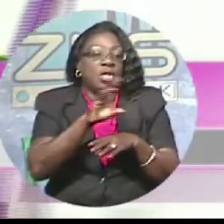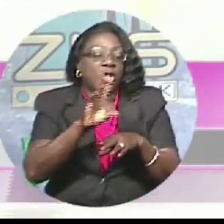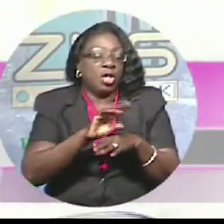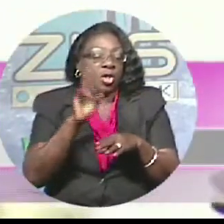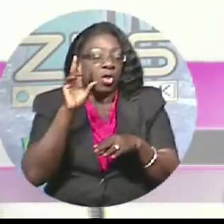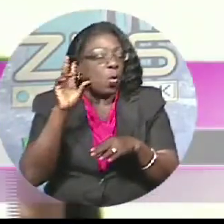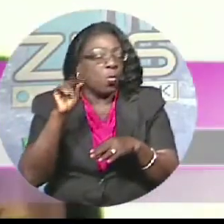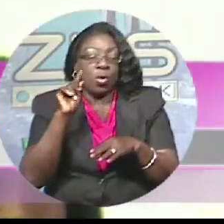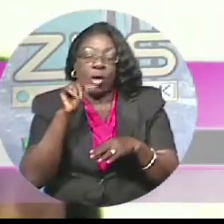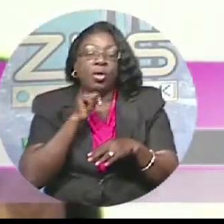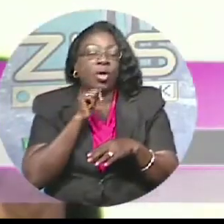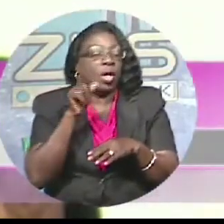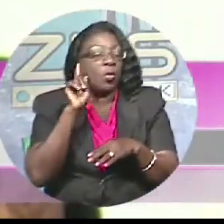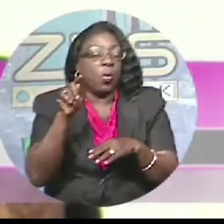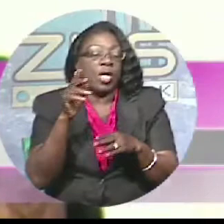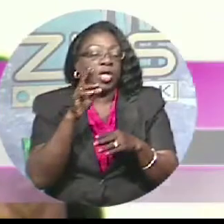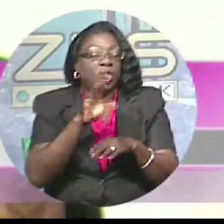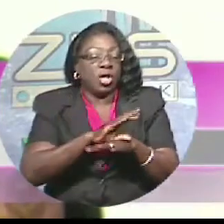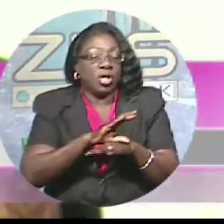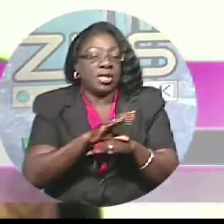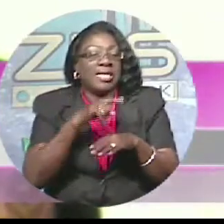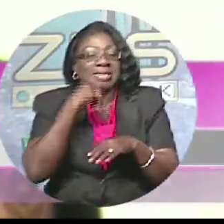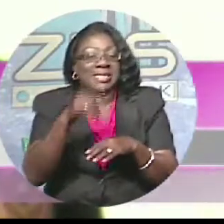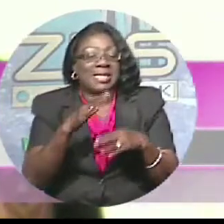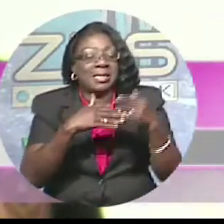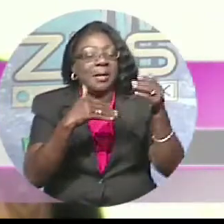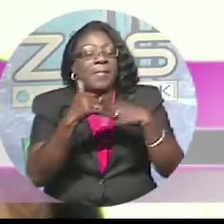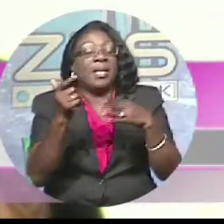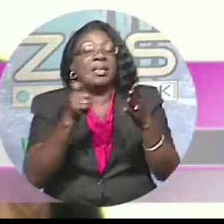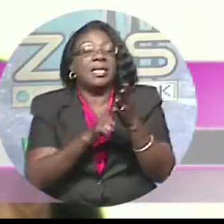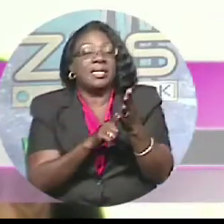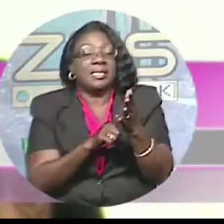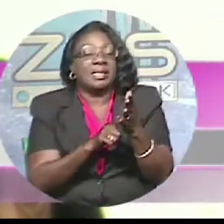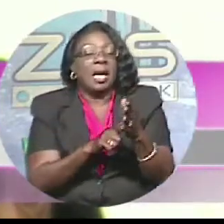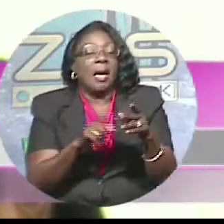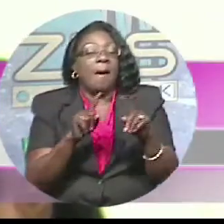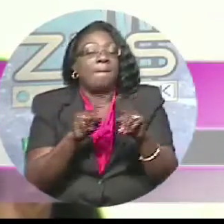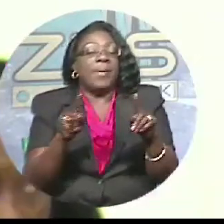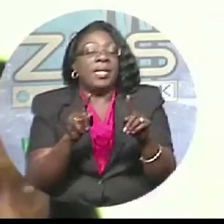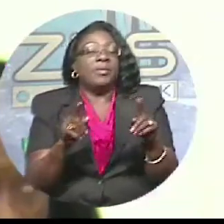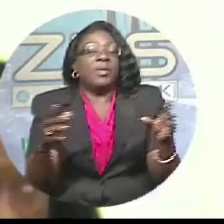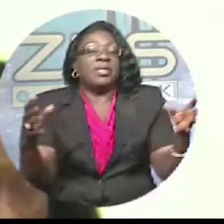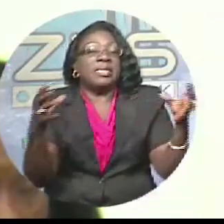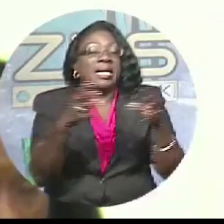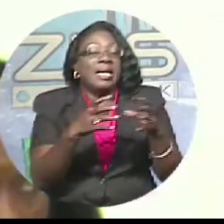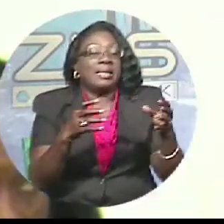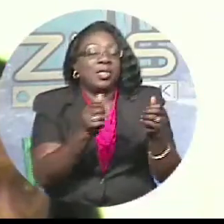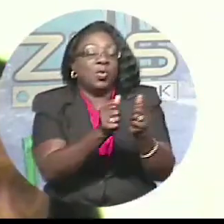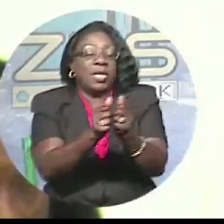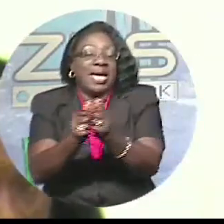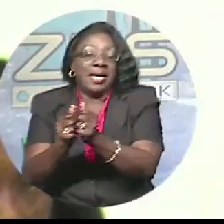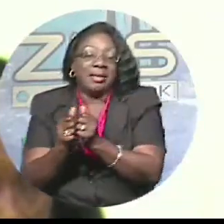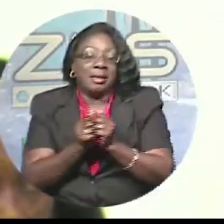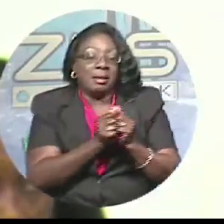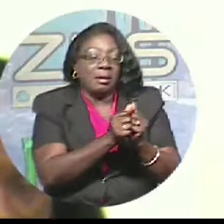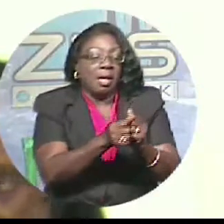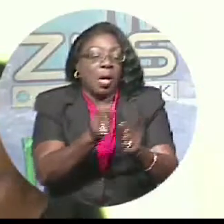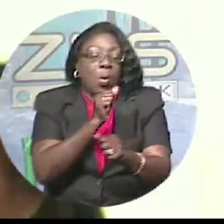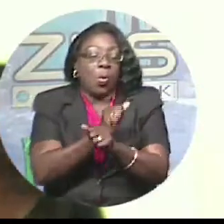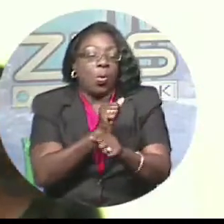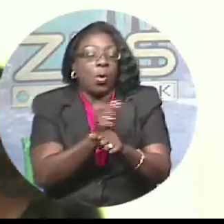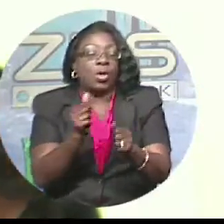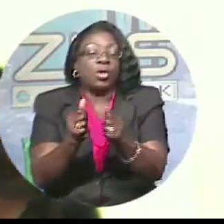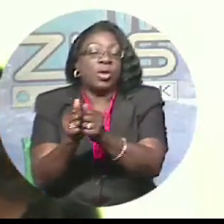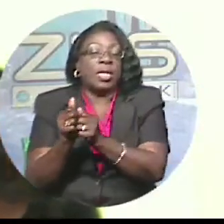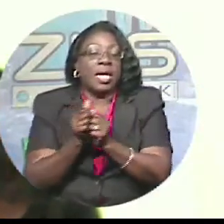association can make or take the credit for this building. And if we